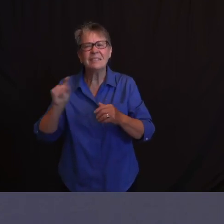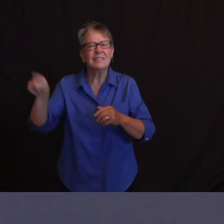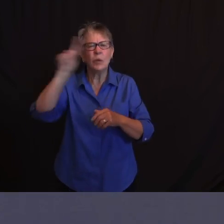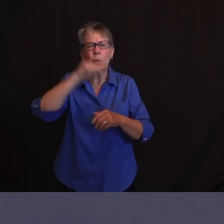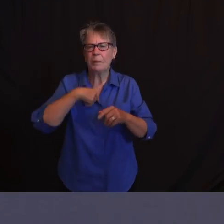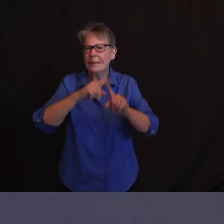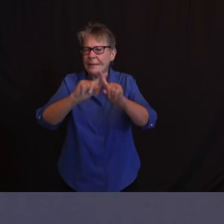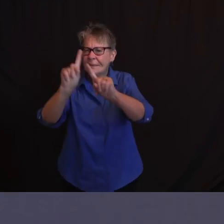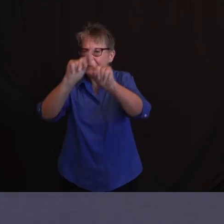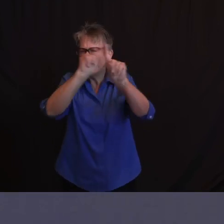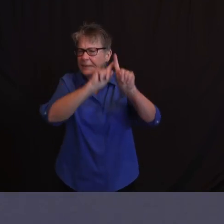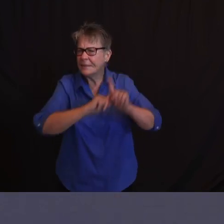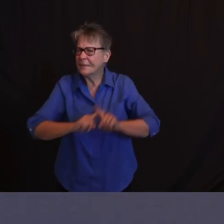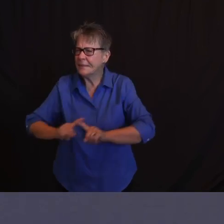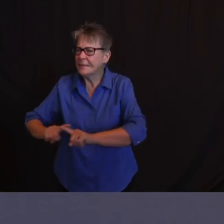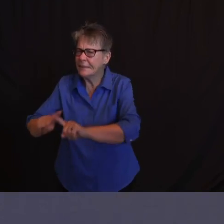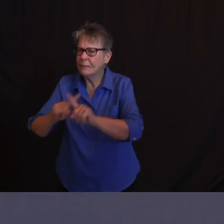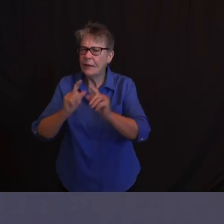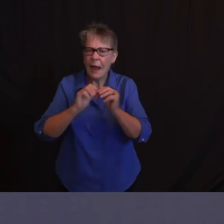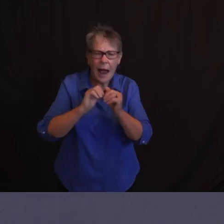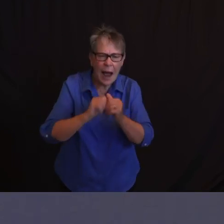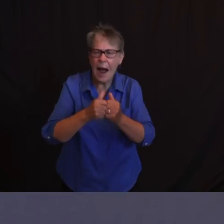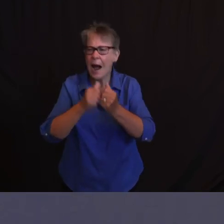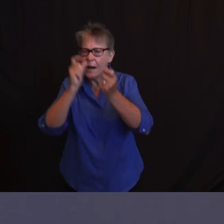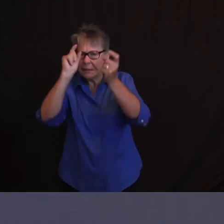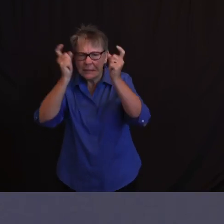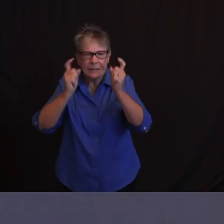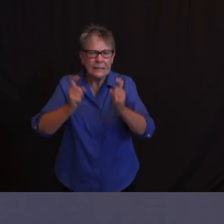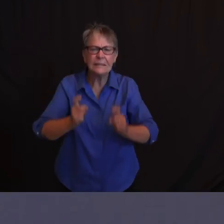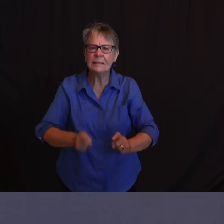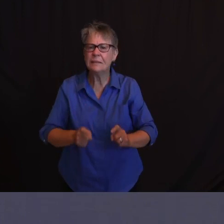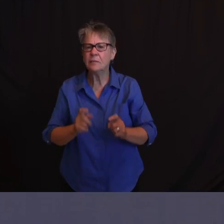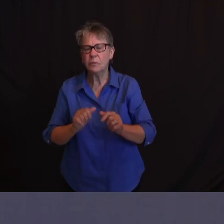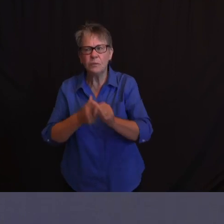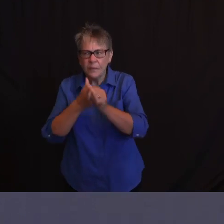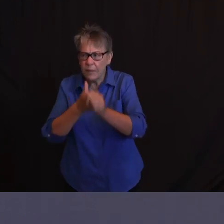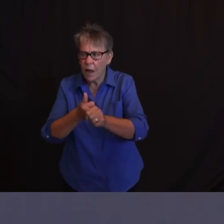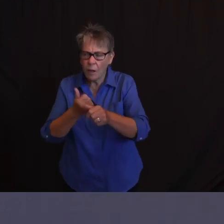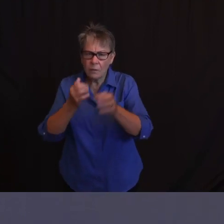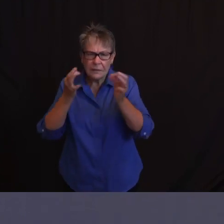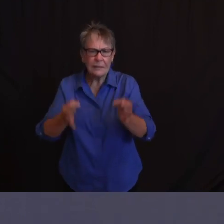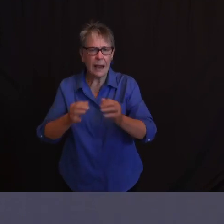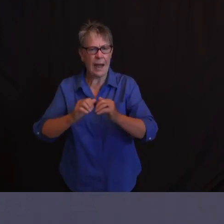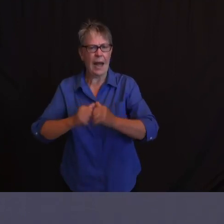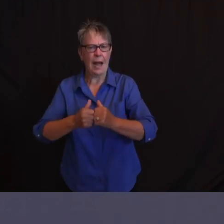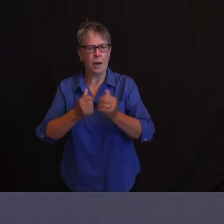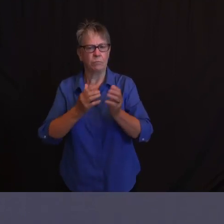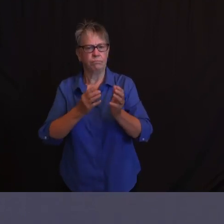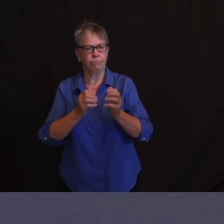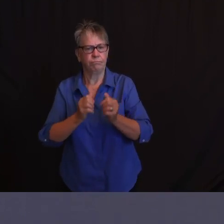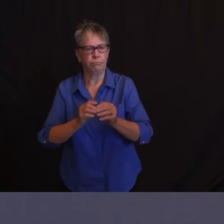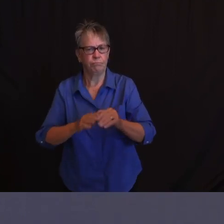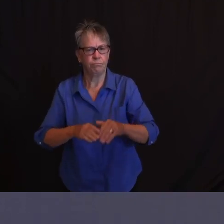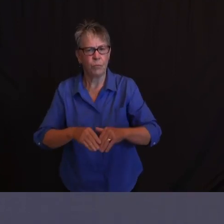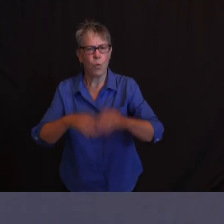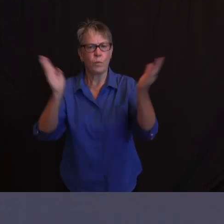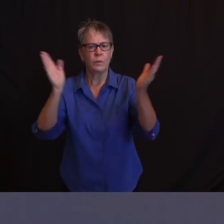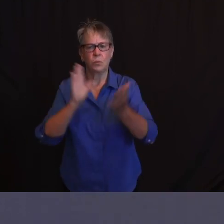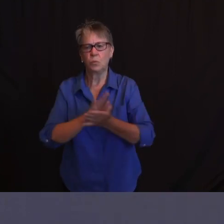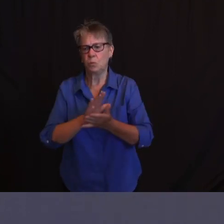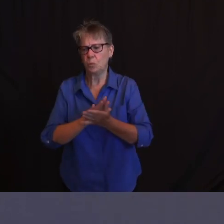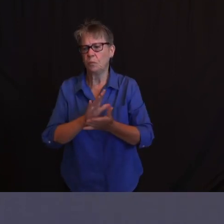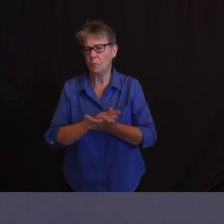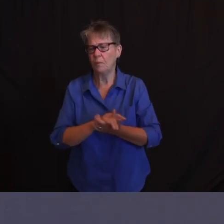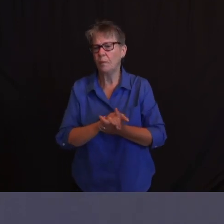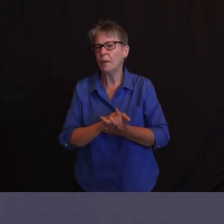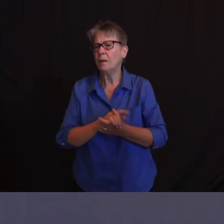We're not going to be beaten or bludgeoned into doing this. We're going to do this. We're going to do it right,